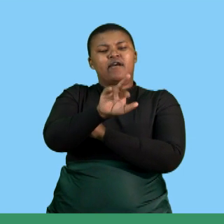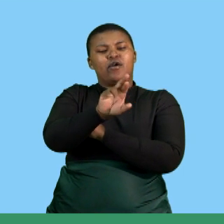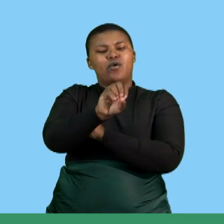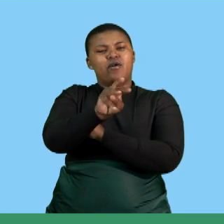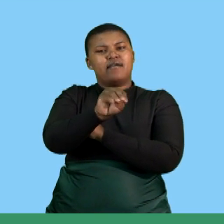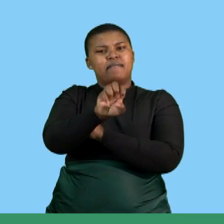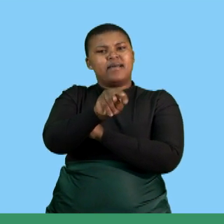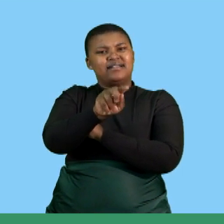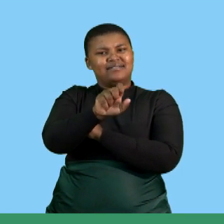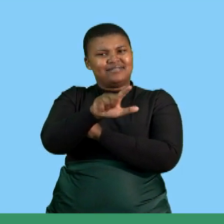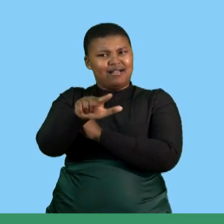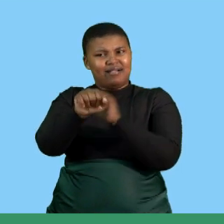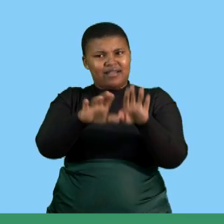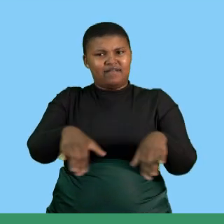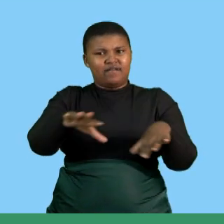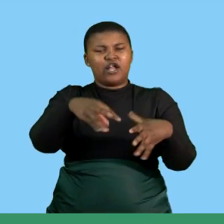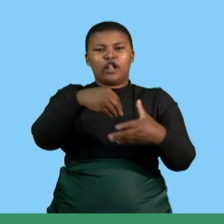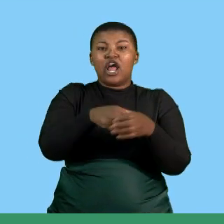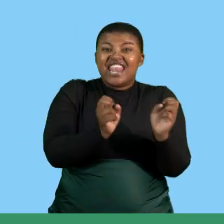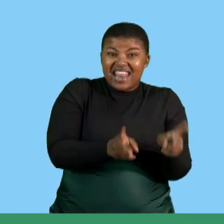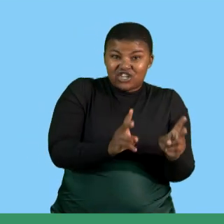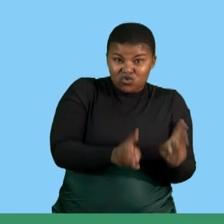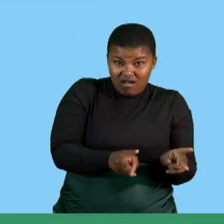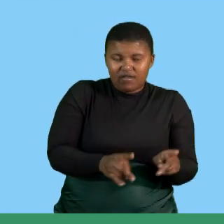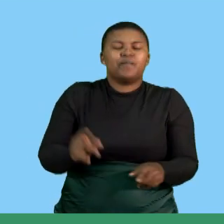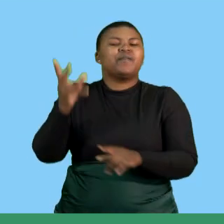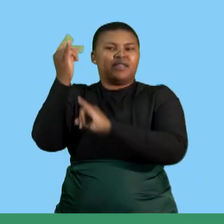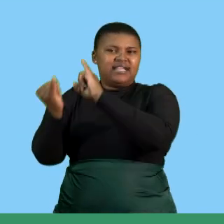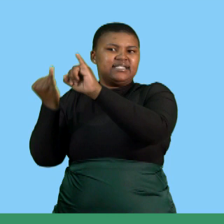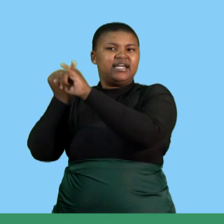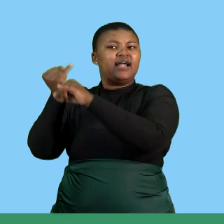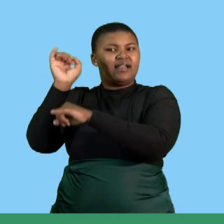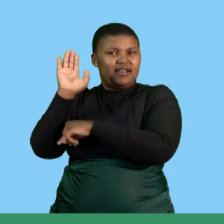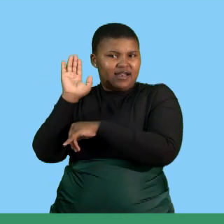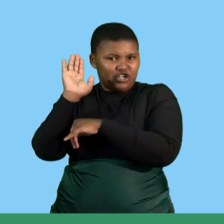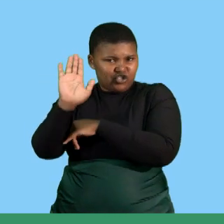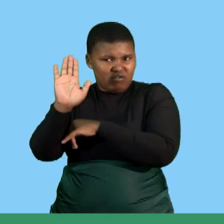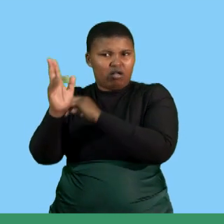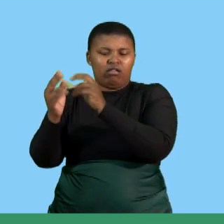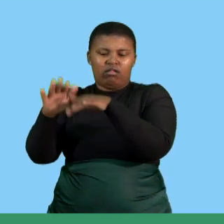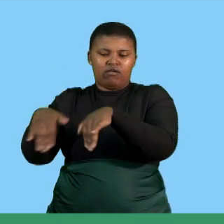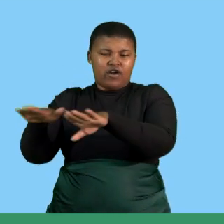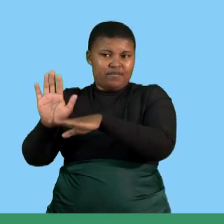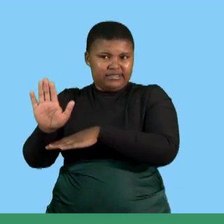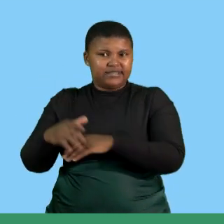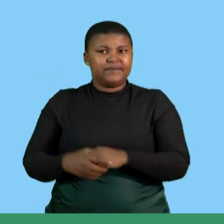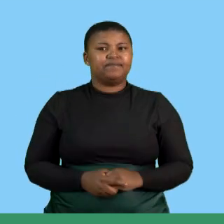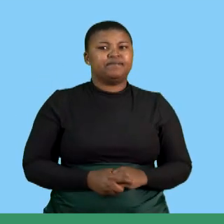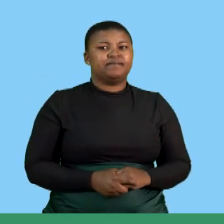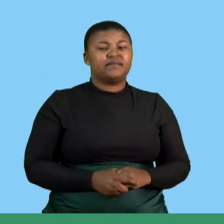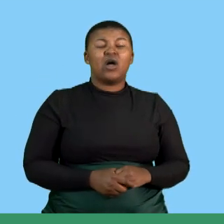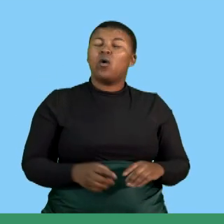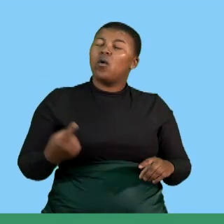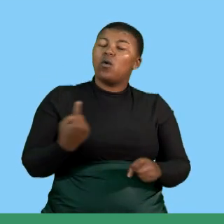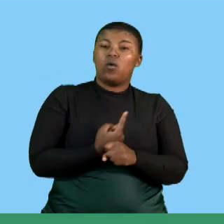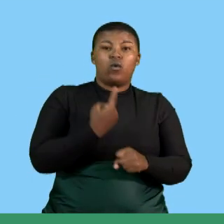course, then the natural and the international environment. So always remember, although